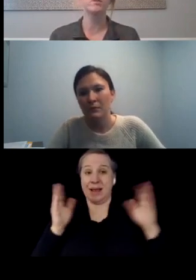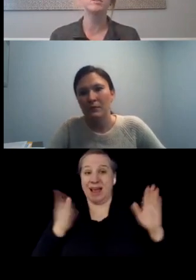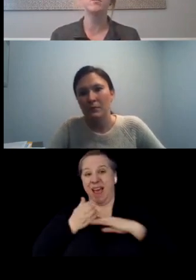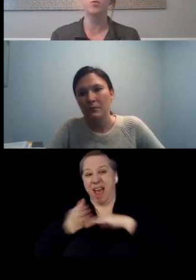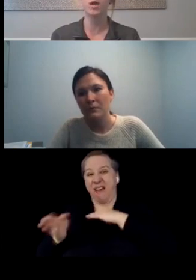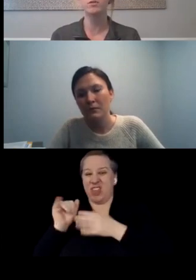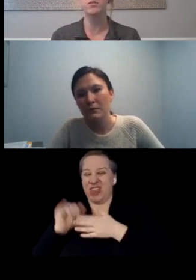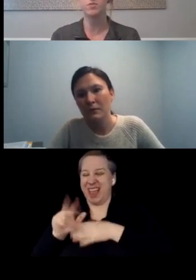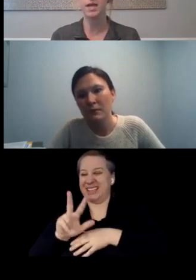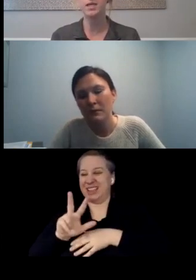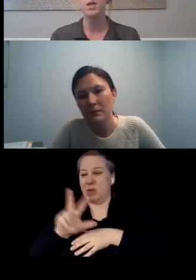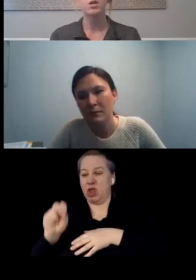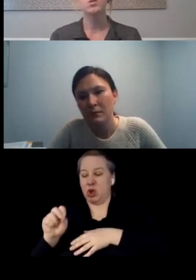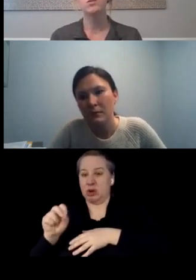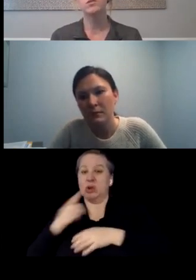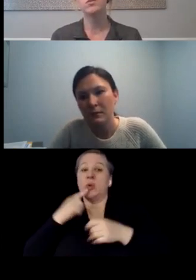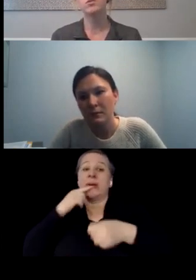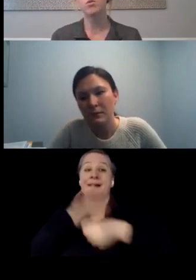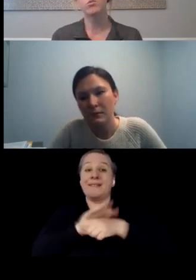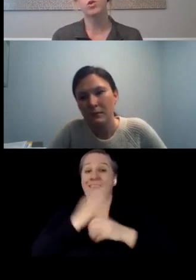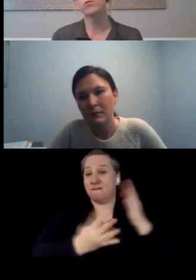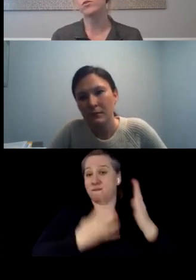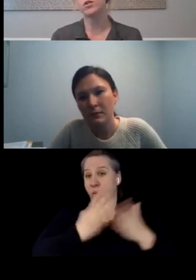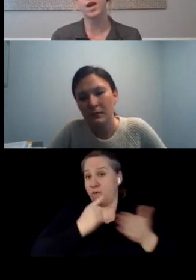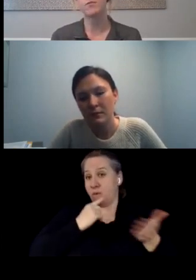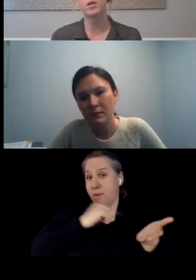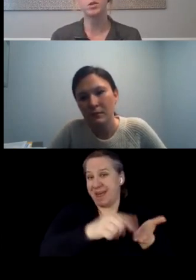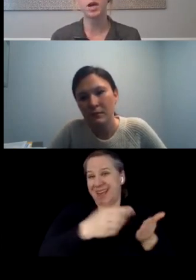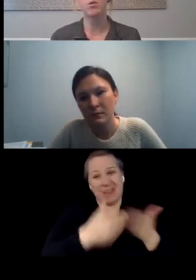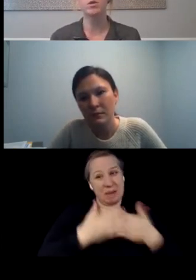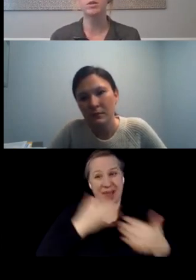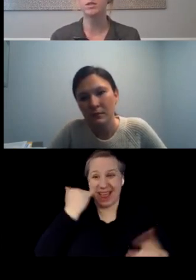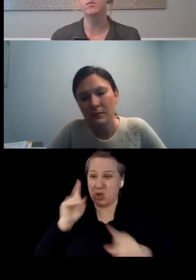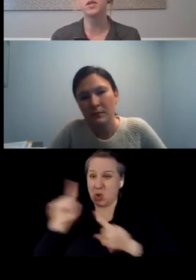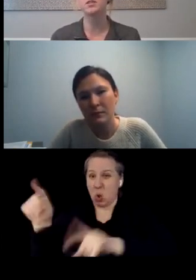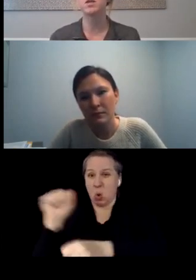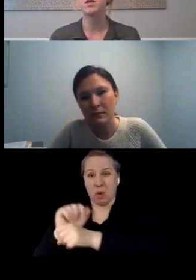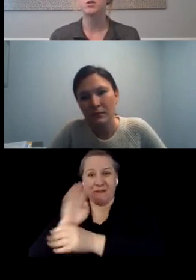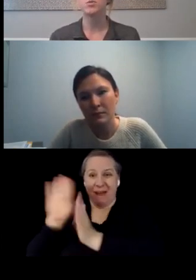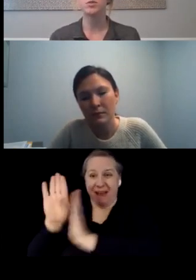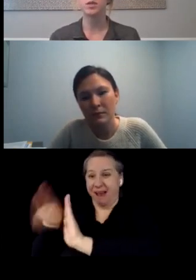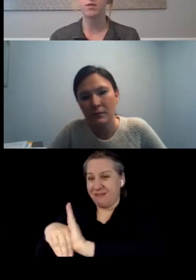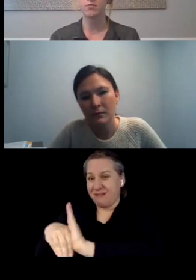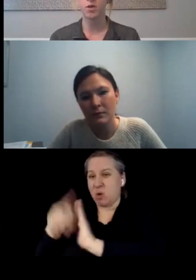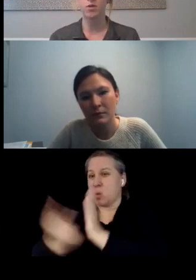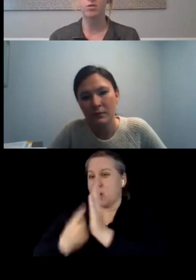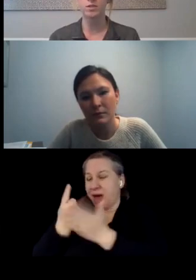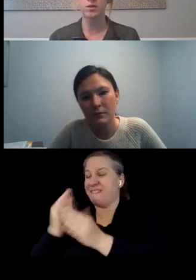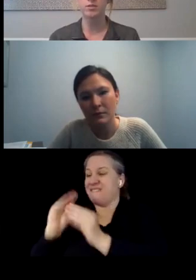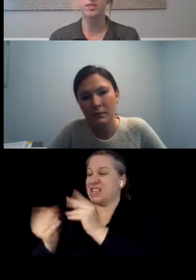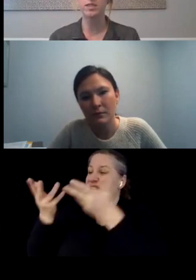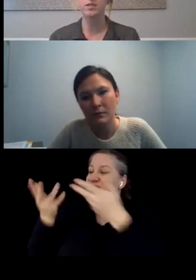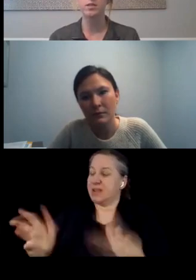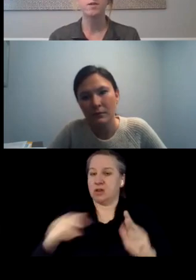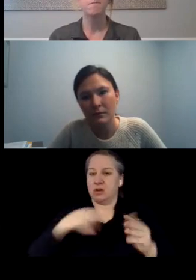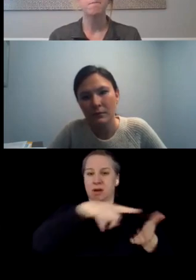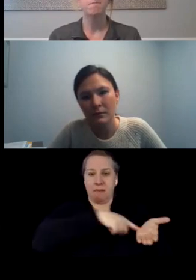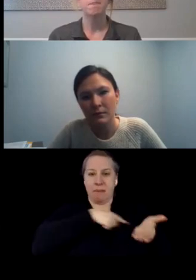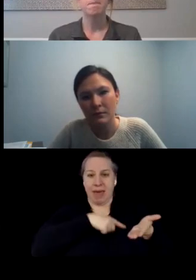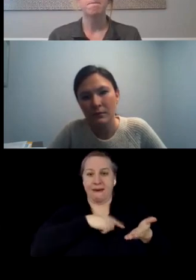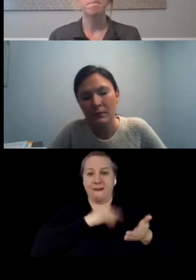you're guaranteed 4 hours of pay. So even if you go and work for half an hour and then it's fixed, you do get that 4 hours